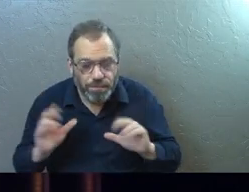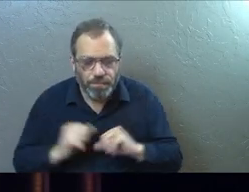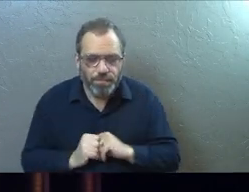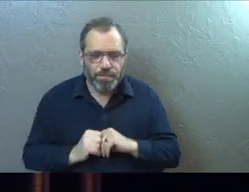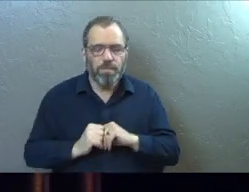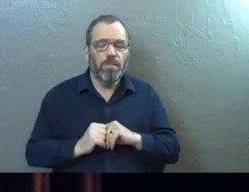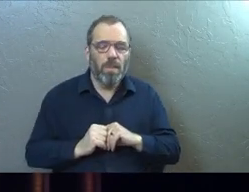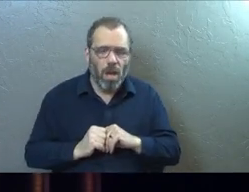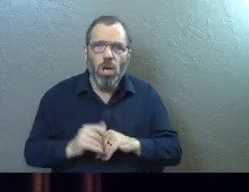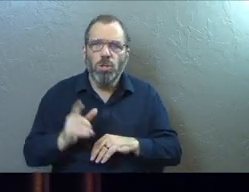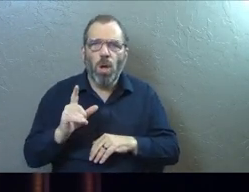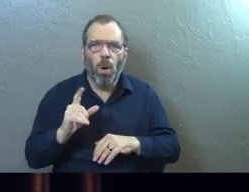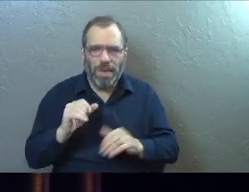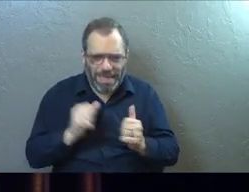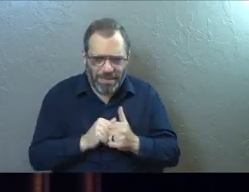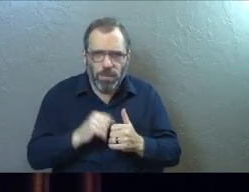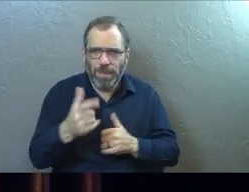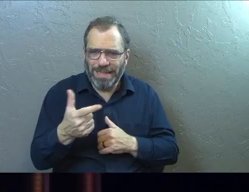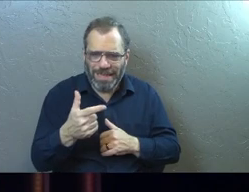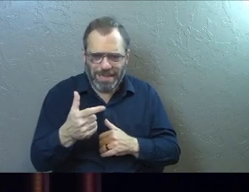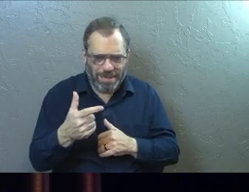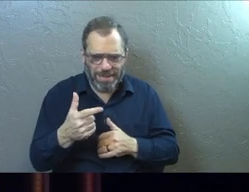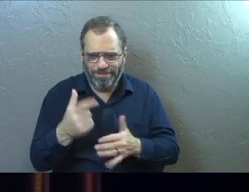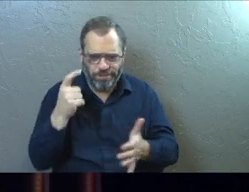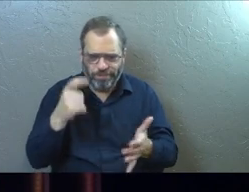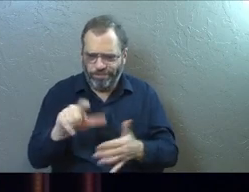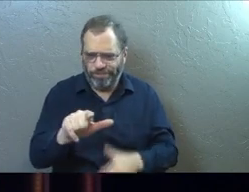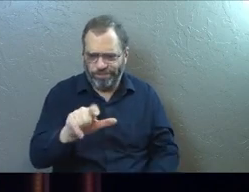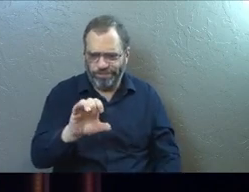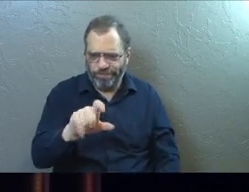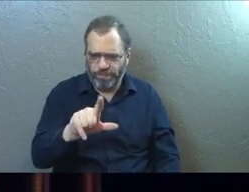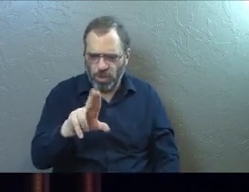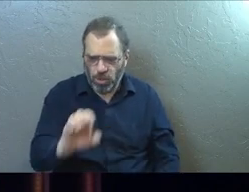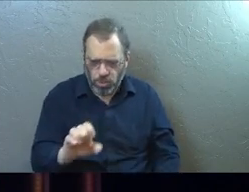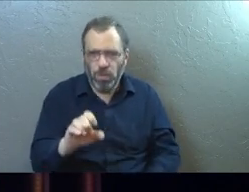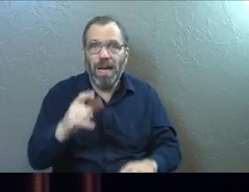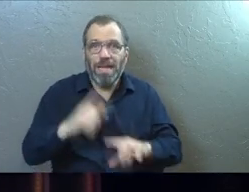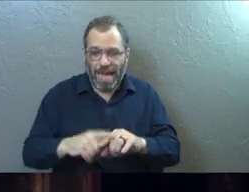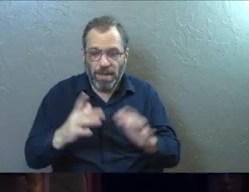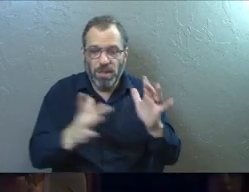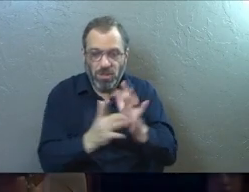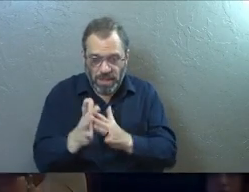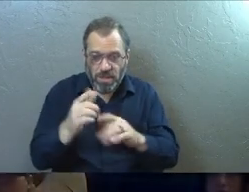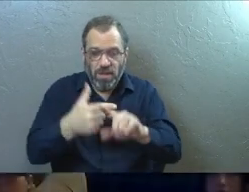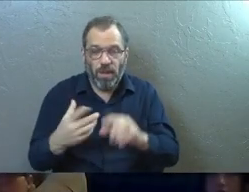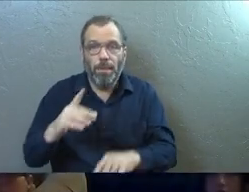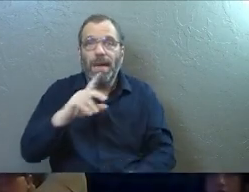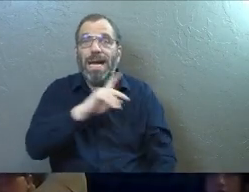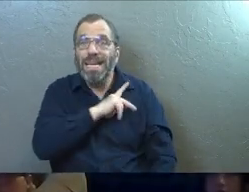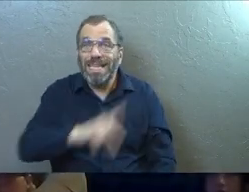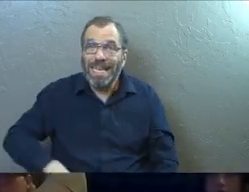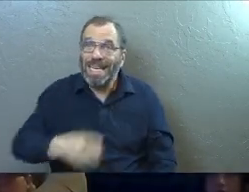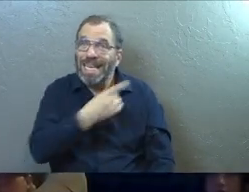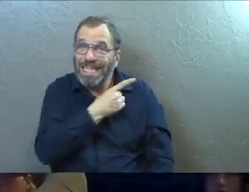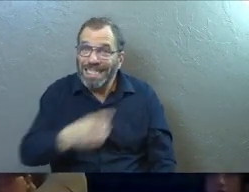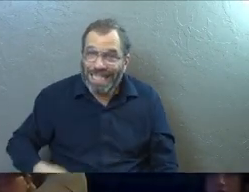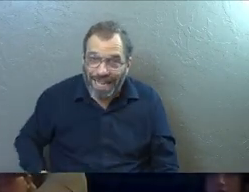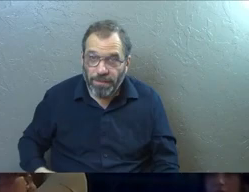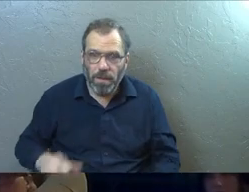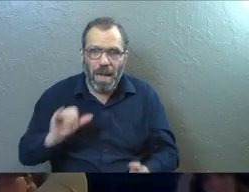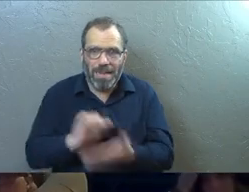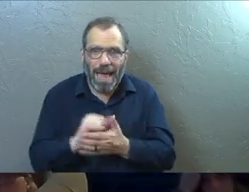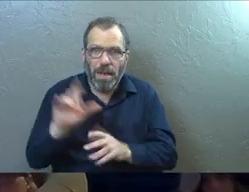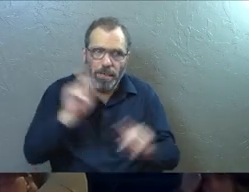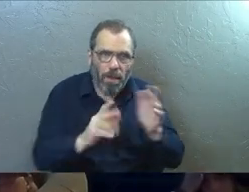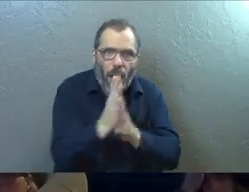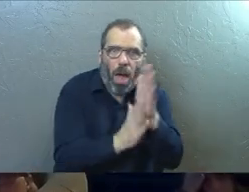so it's just this little clue, even with just the genealogy of Jesus, that he comes from the line of David, and that's important and significant in how people have been